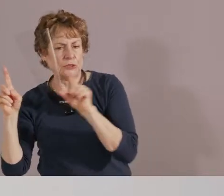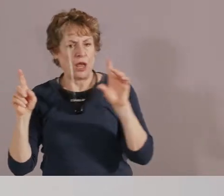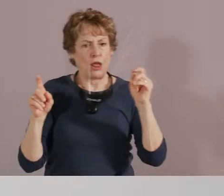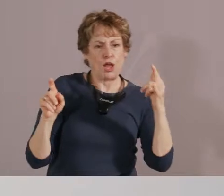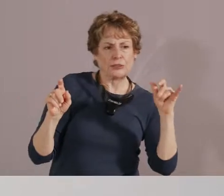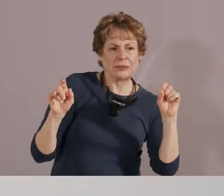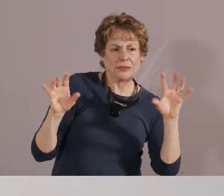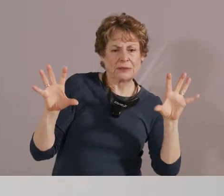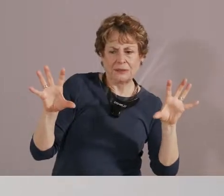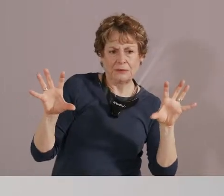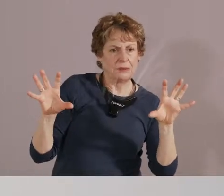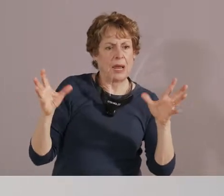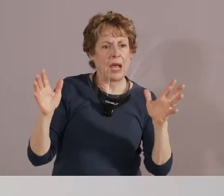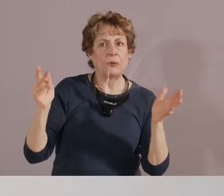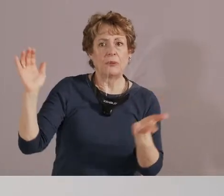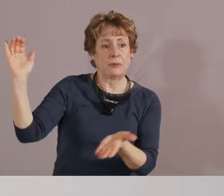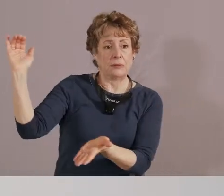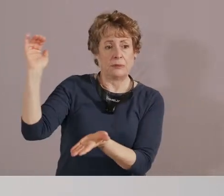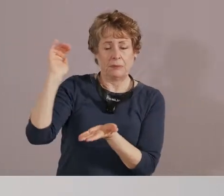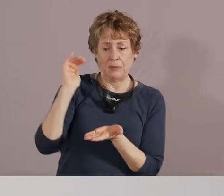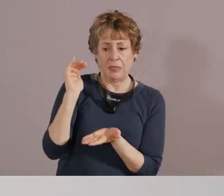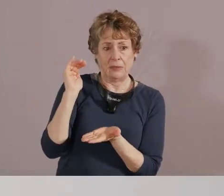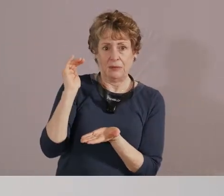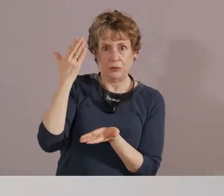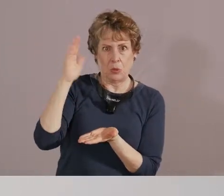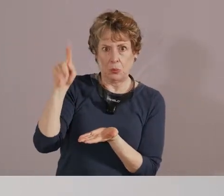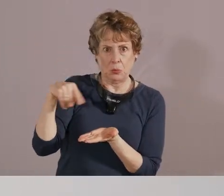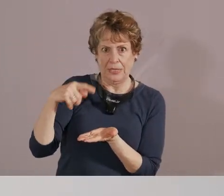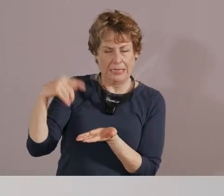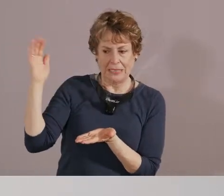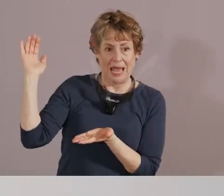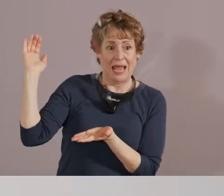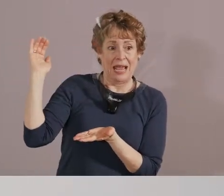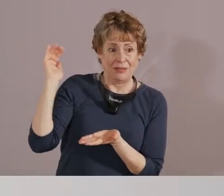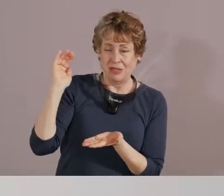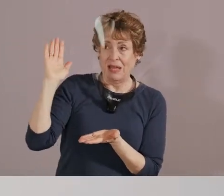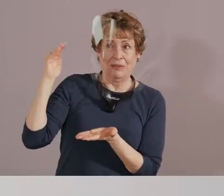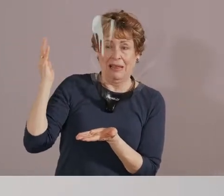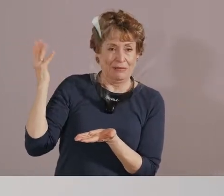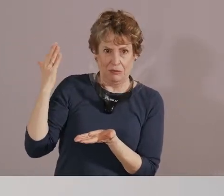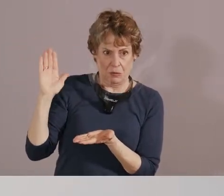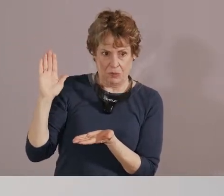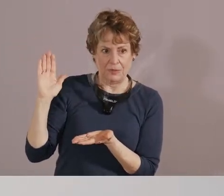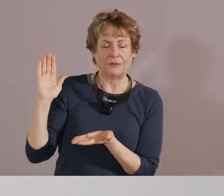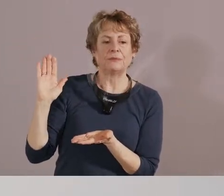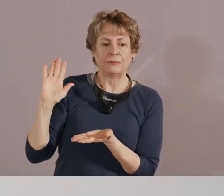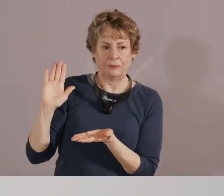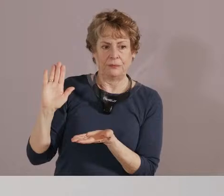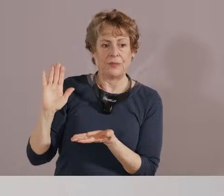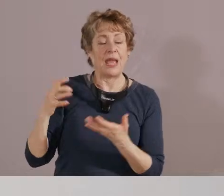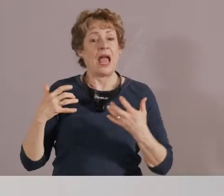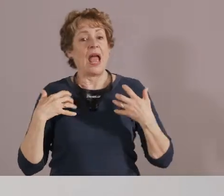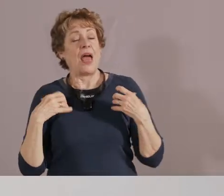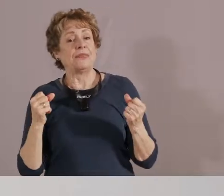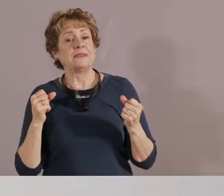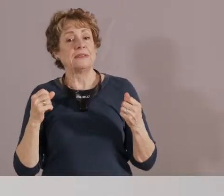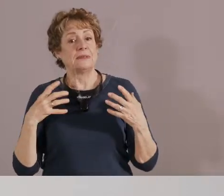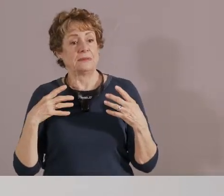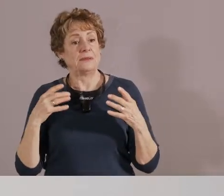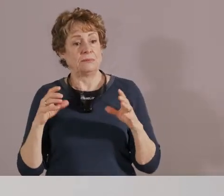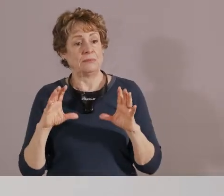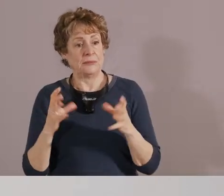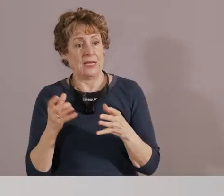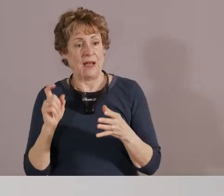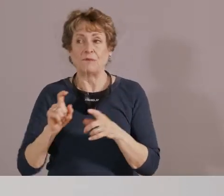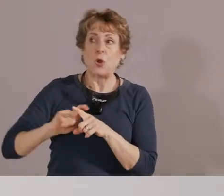not knowing when the next shipment is coming in to service the community. And the health department cites making daily calls to find out. Can